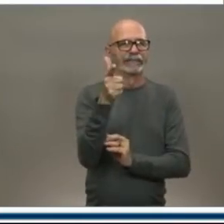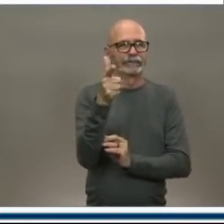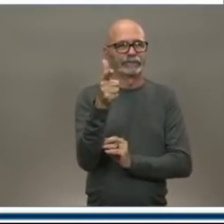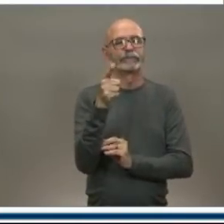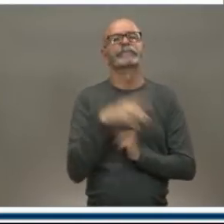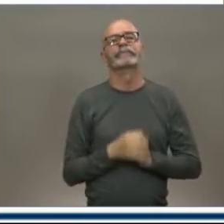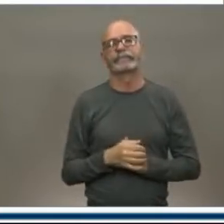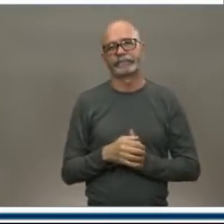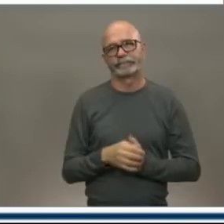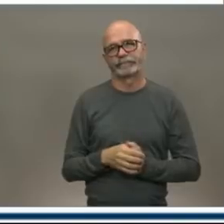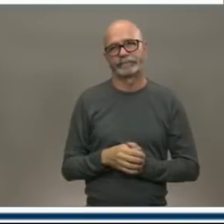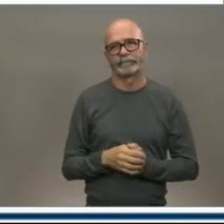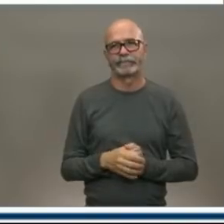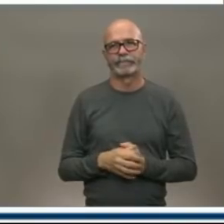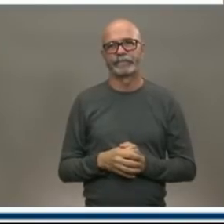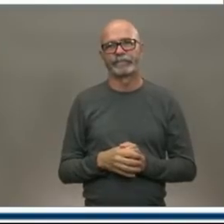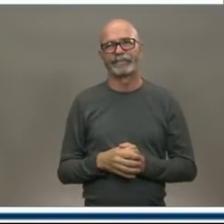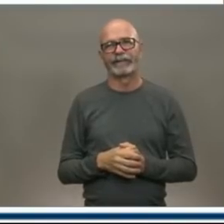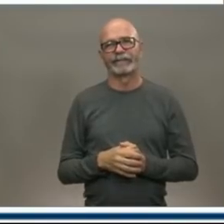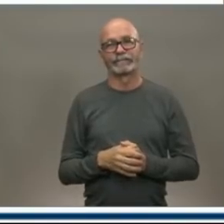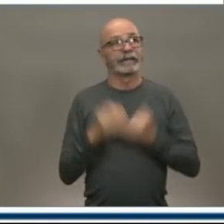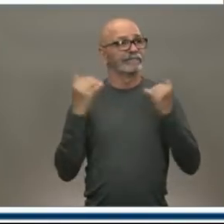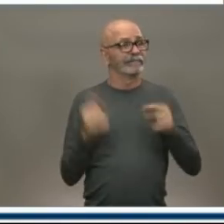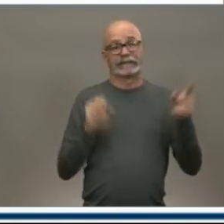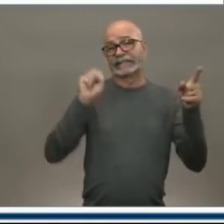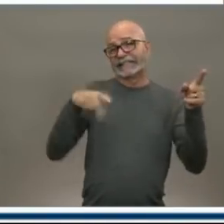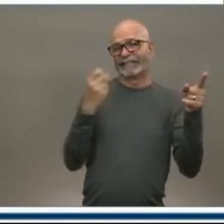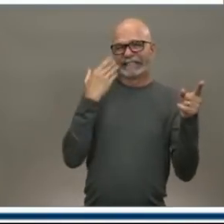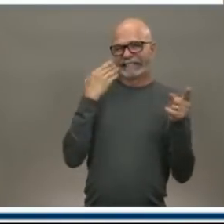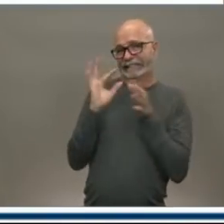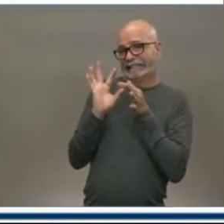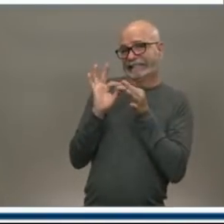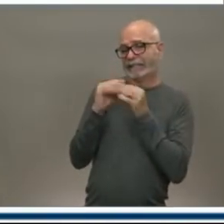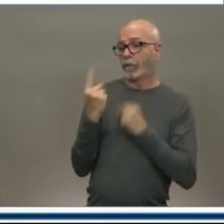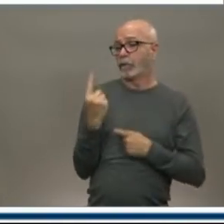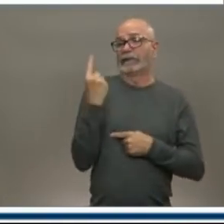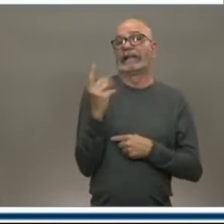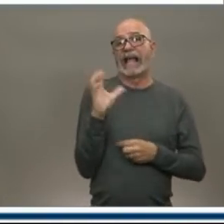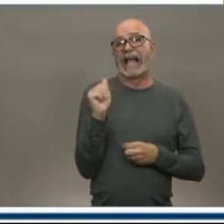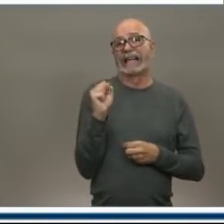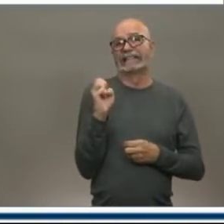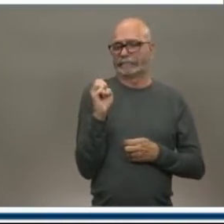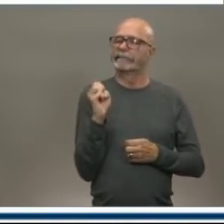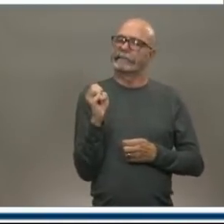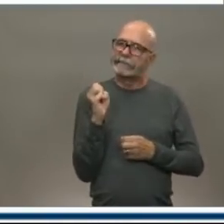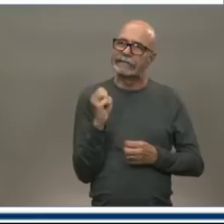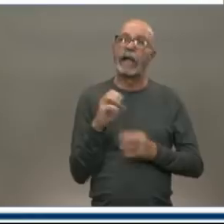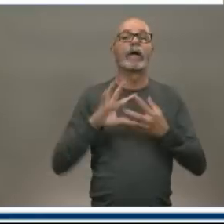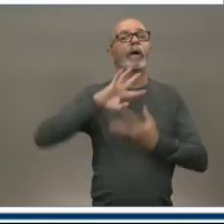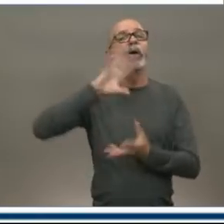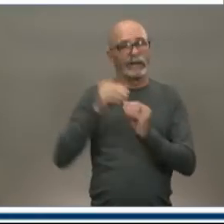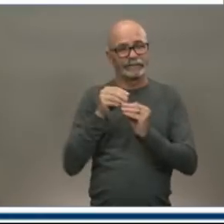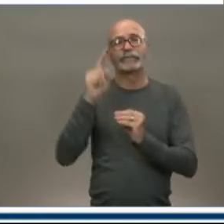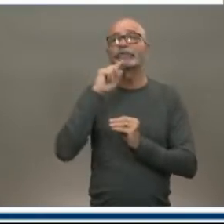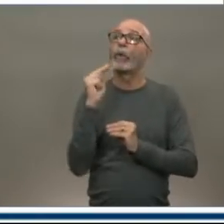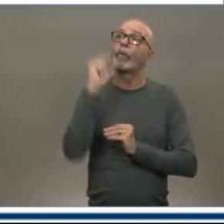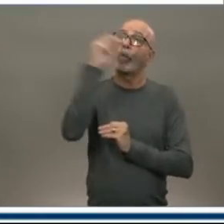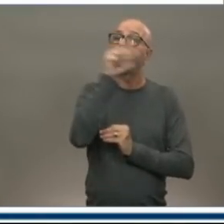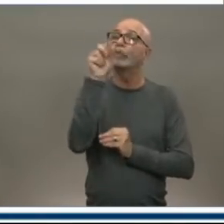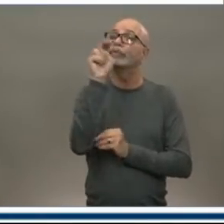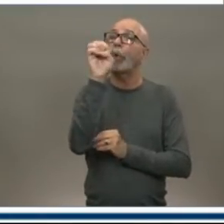said, we are reporting one new case of COVID-19 today. The individual is in Northern Zone, and the case is still under